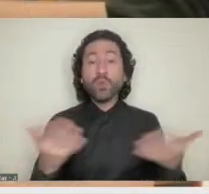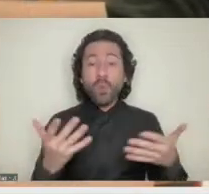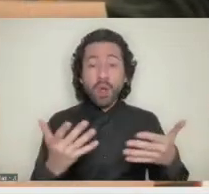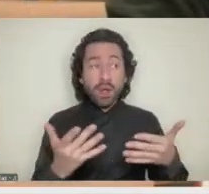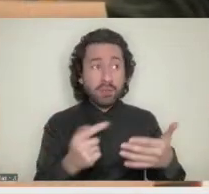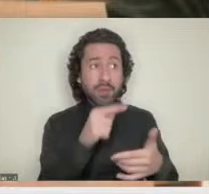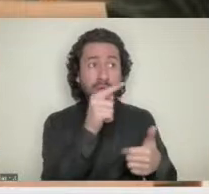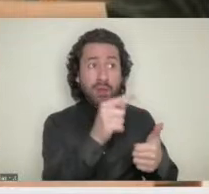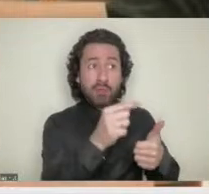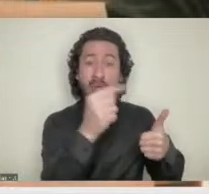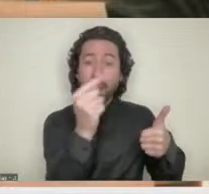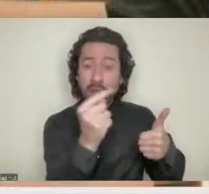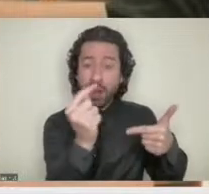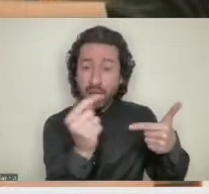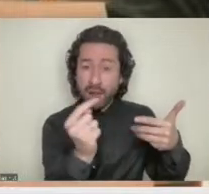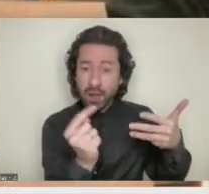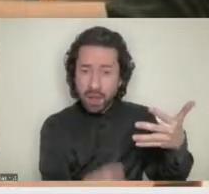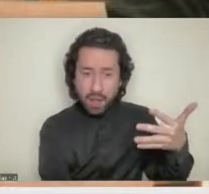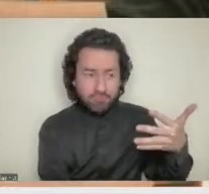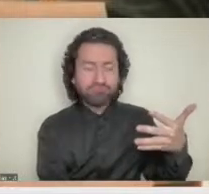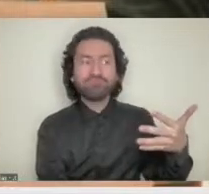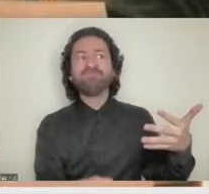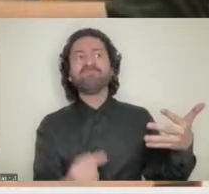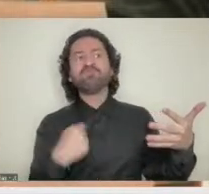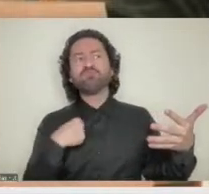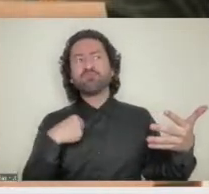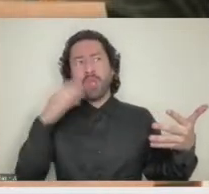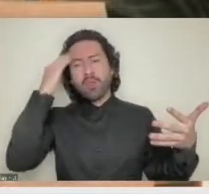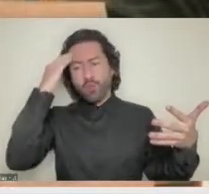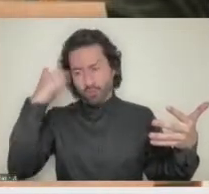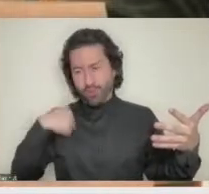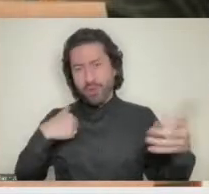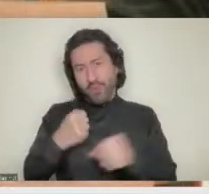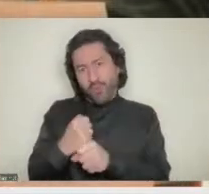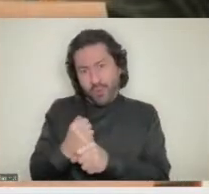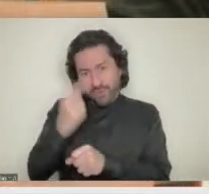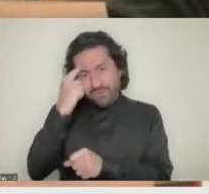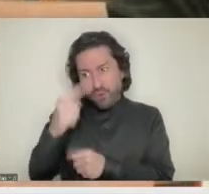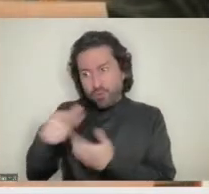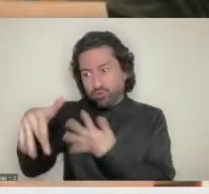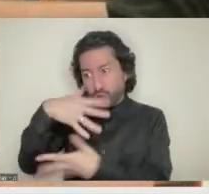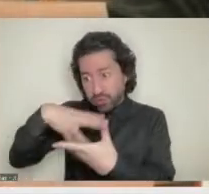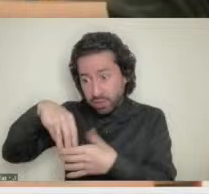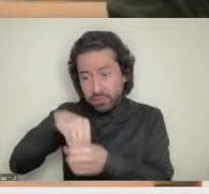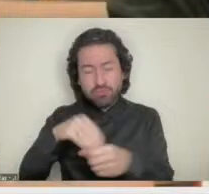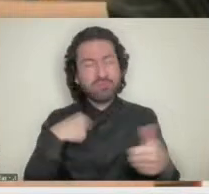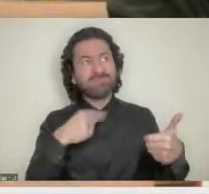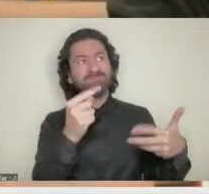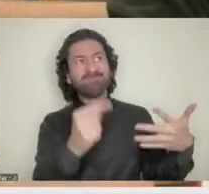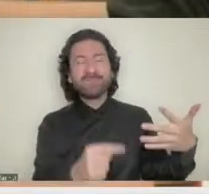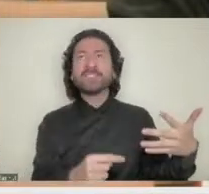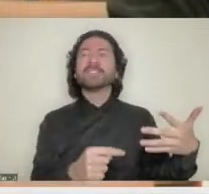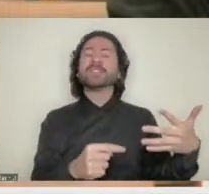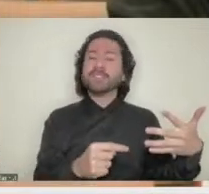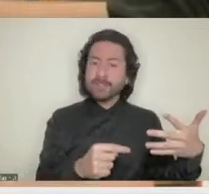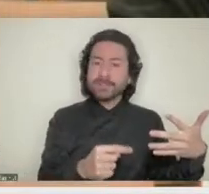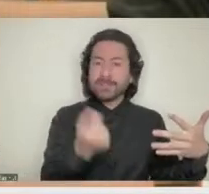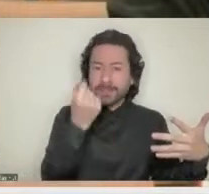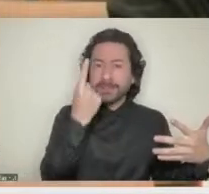all of these social determinants that we work with, those of us who work in social inclusion, at the